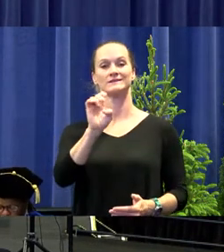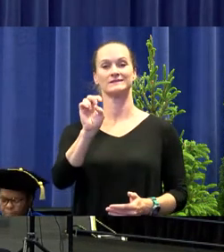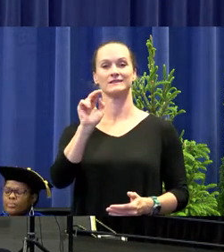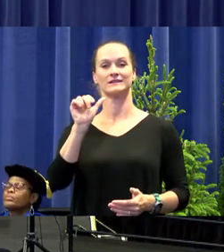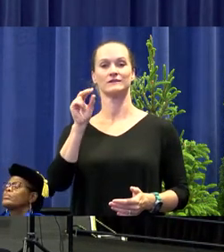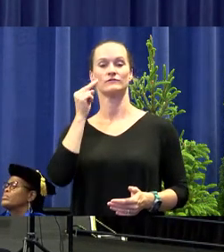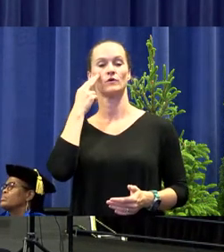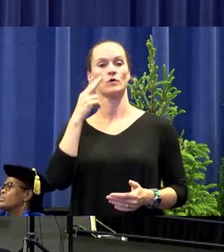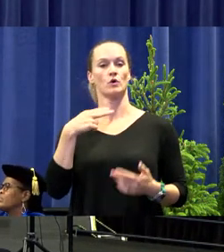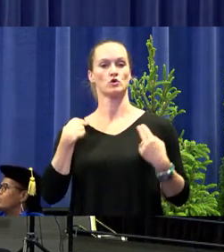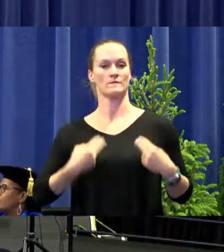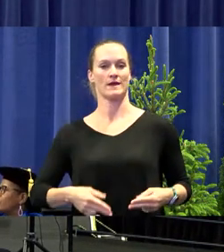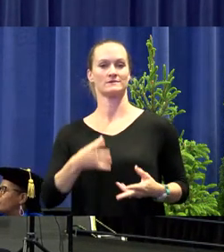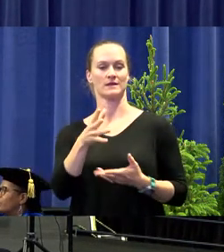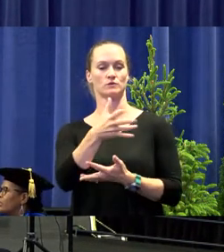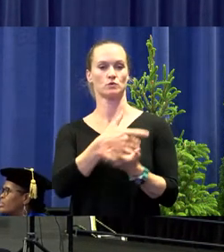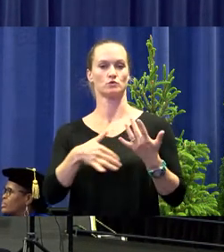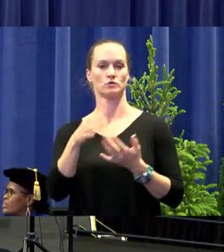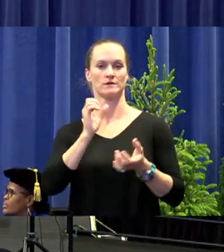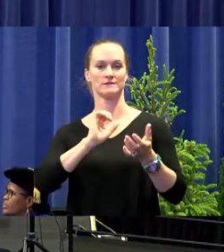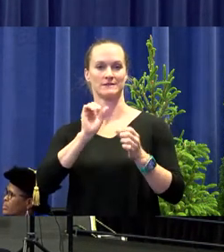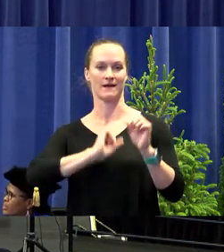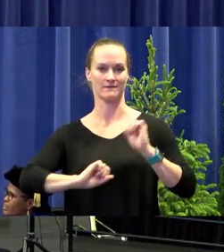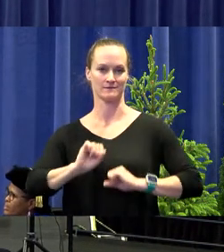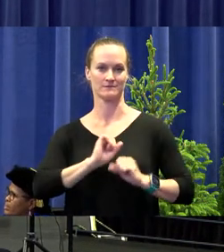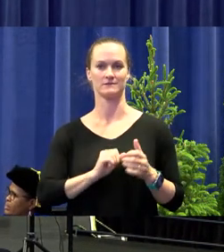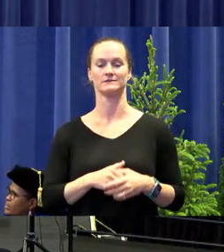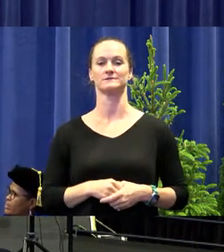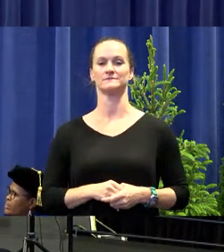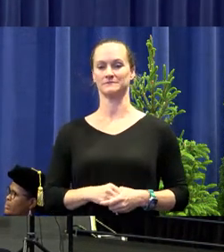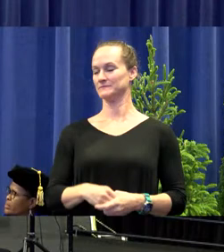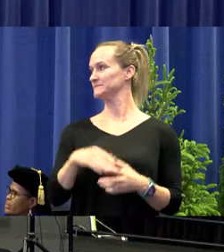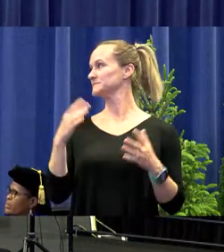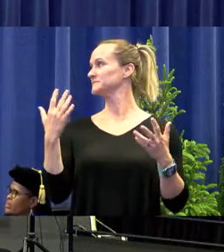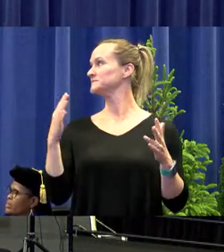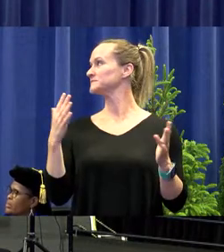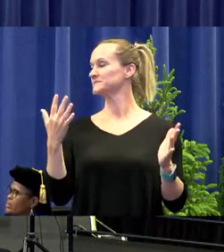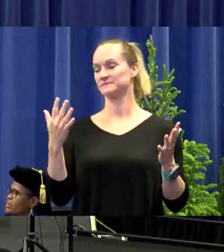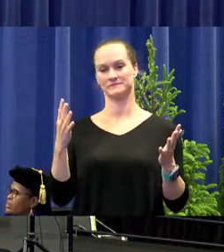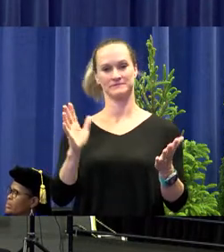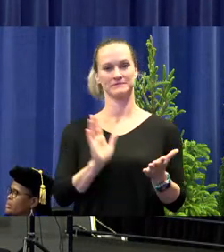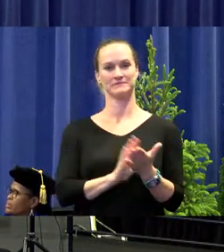Humanities and Social Sciences, Paki Paredes Mendez.